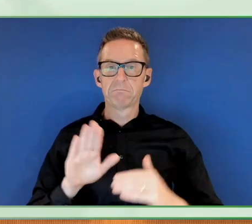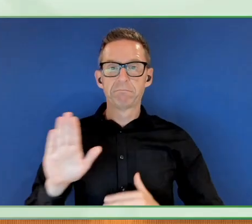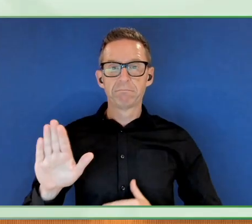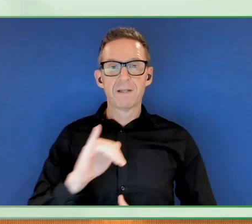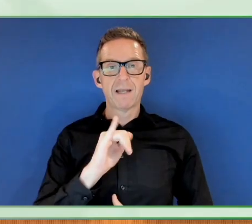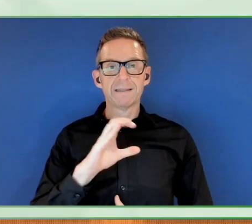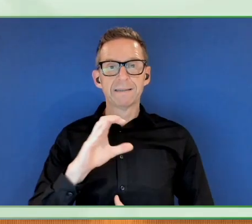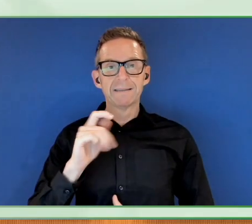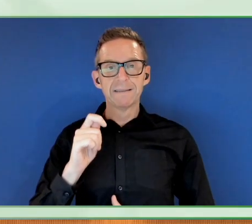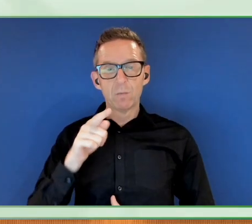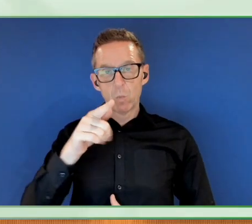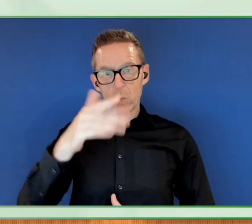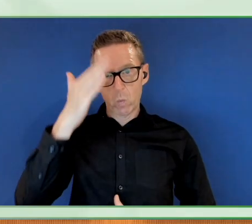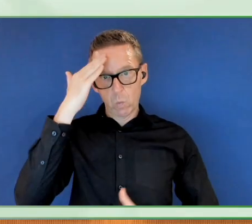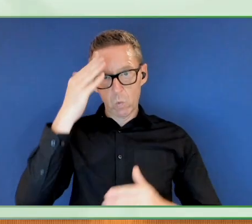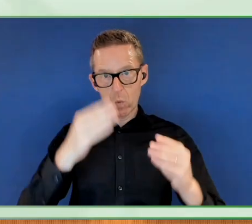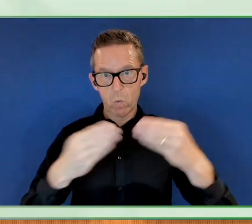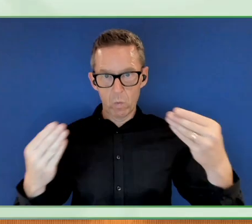and hard to understand.